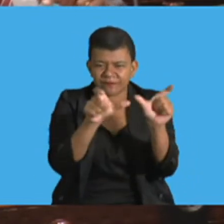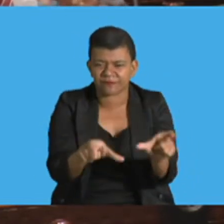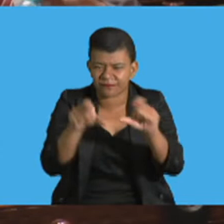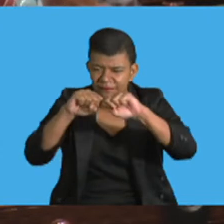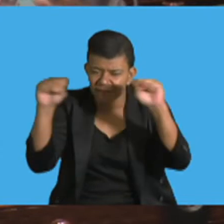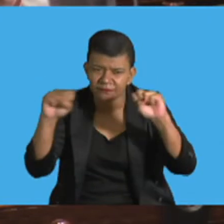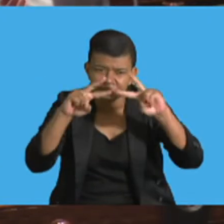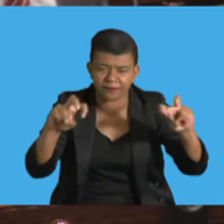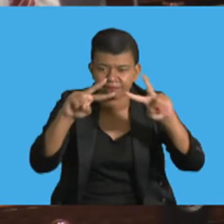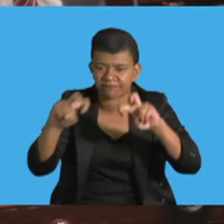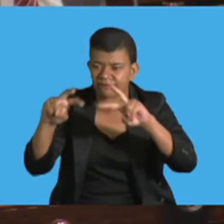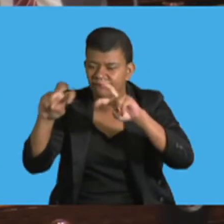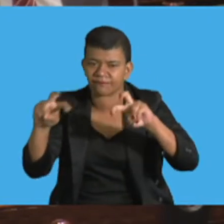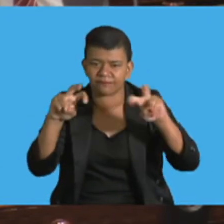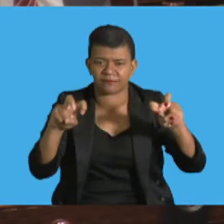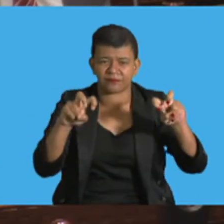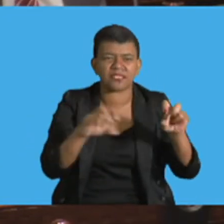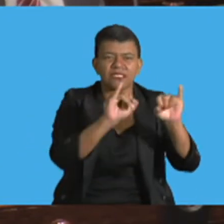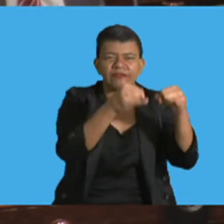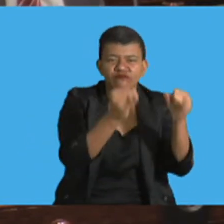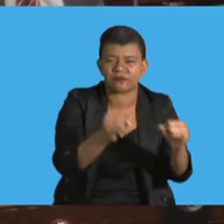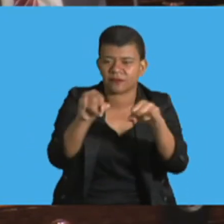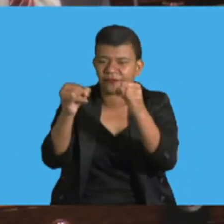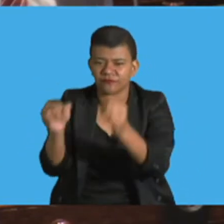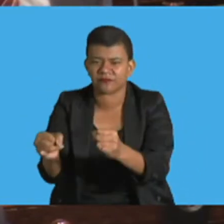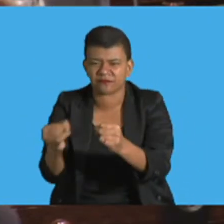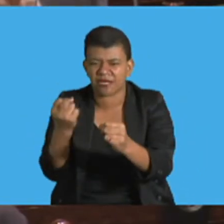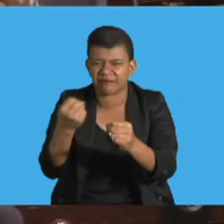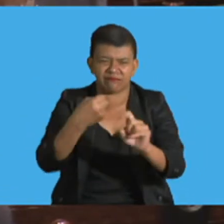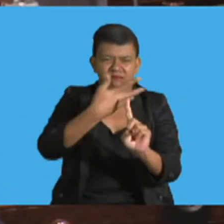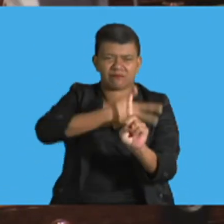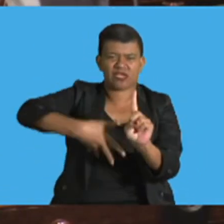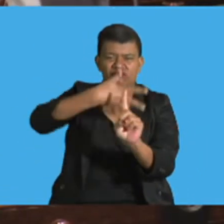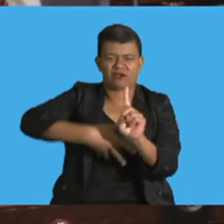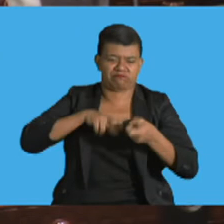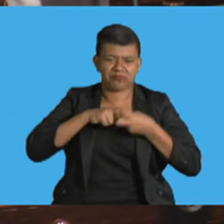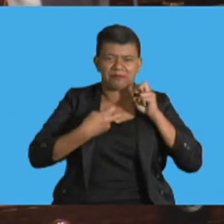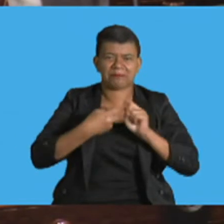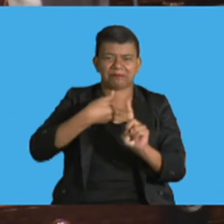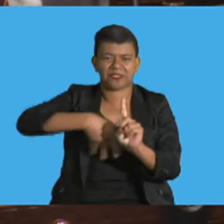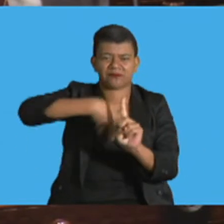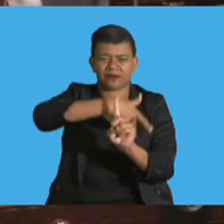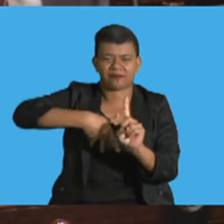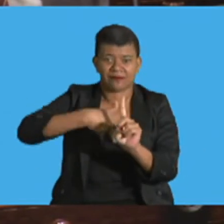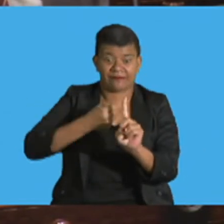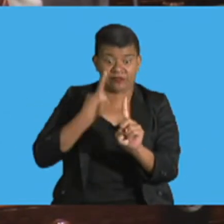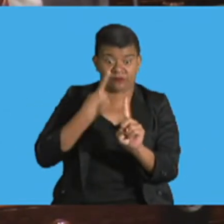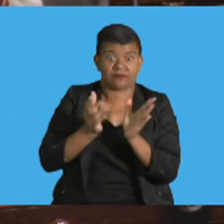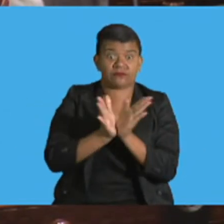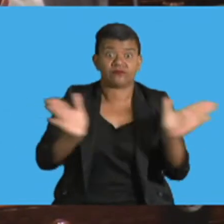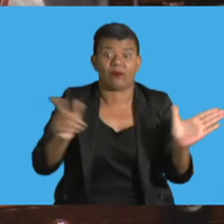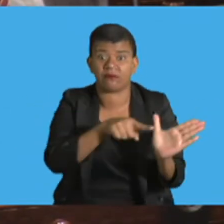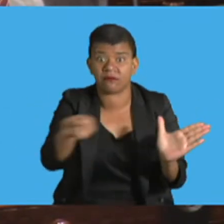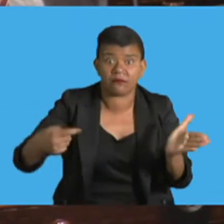to humanize individual taxpayers. If you simply start seeing them as taxpayers, you will not necessarily treat them